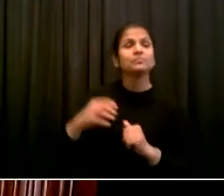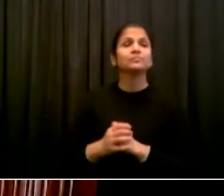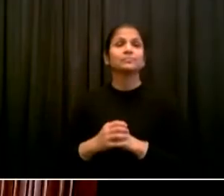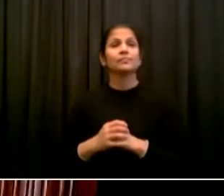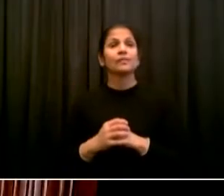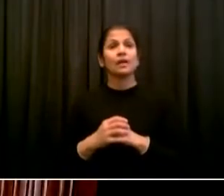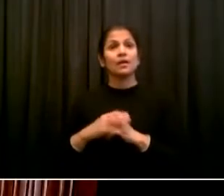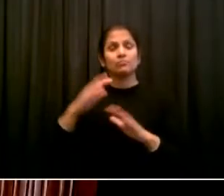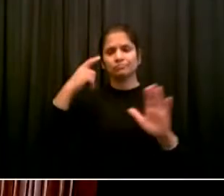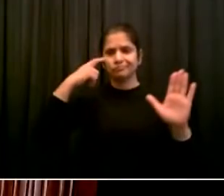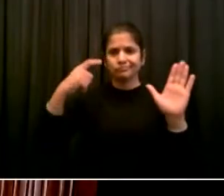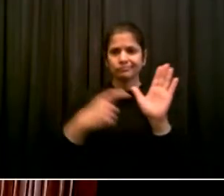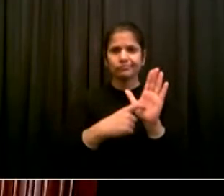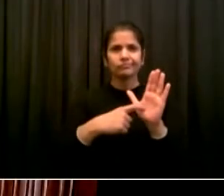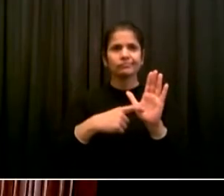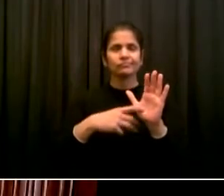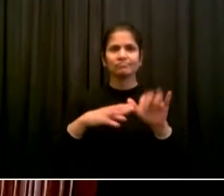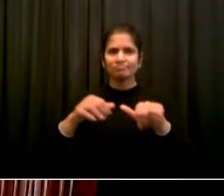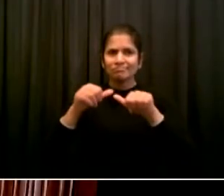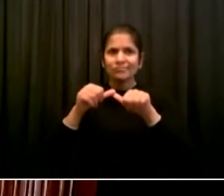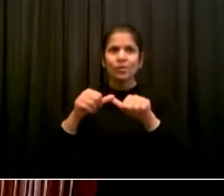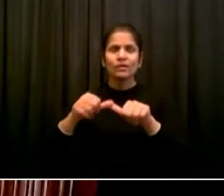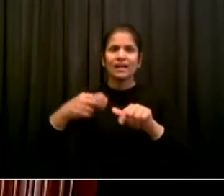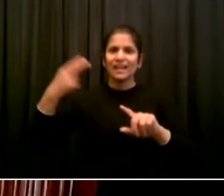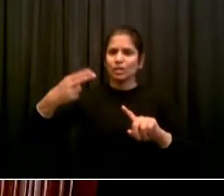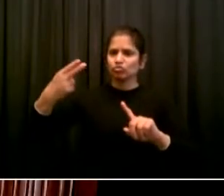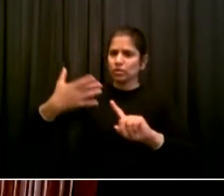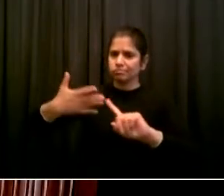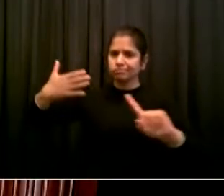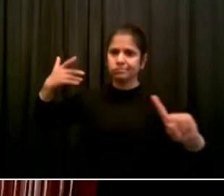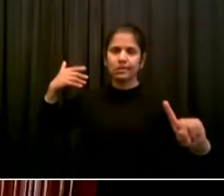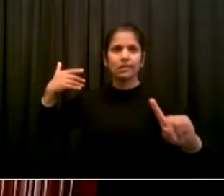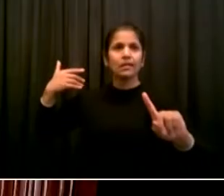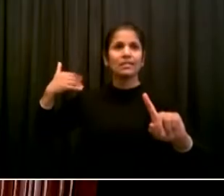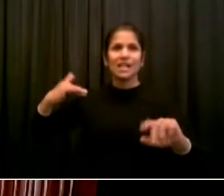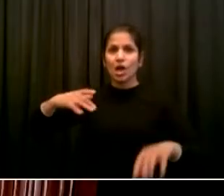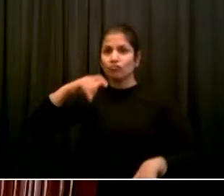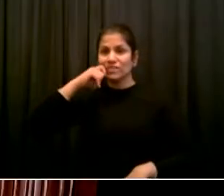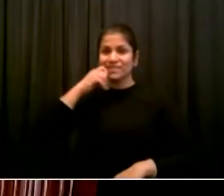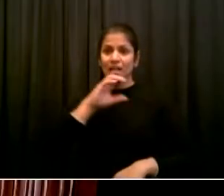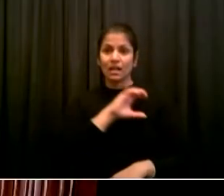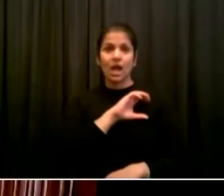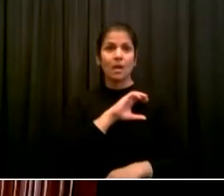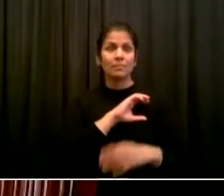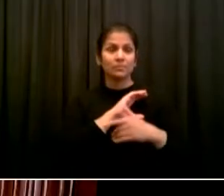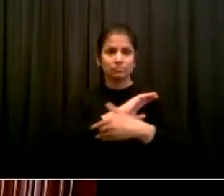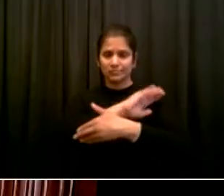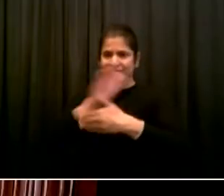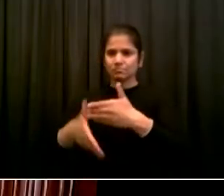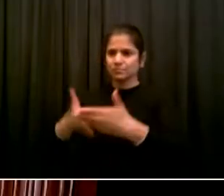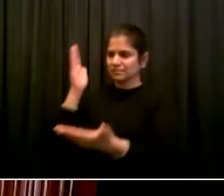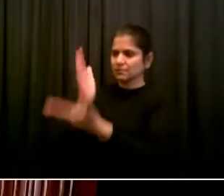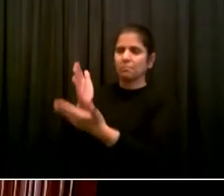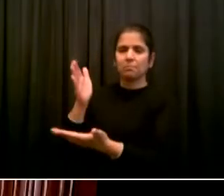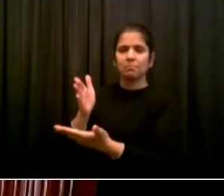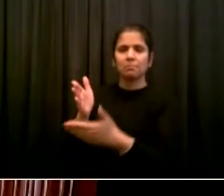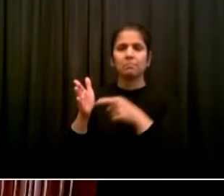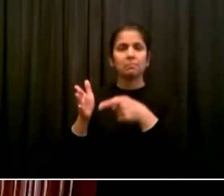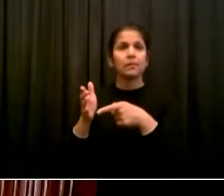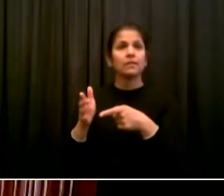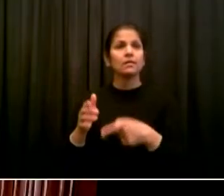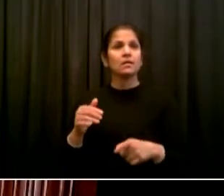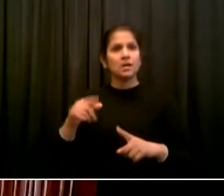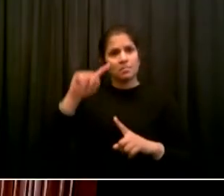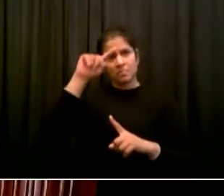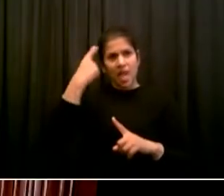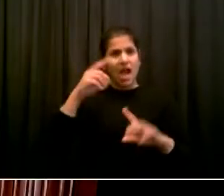continuing to examine the historical and present day racialized policing practices that have plagued New Yorkers, and especially Black and brown residents of the city,